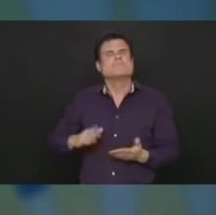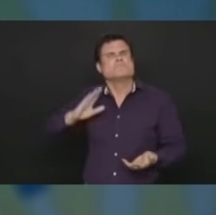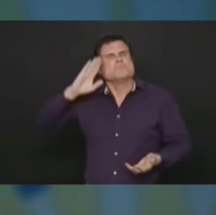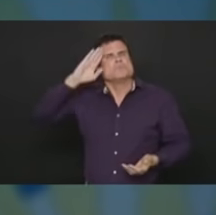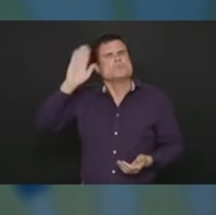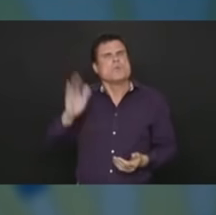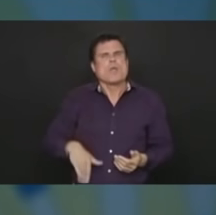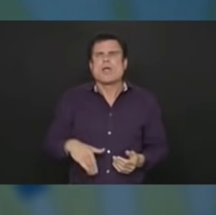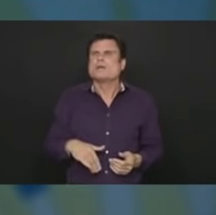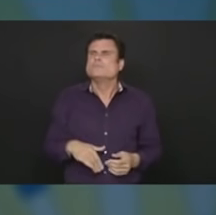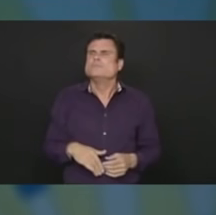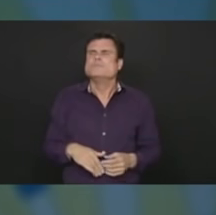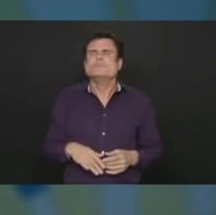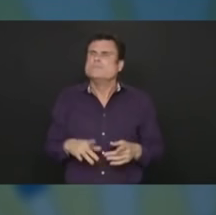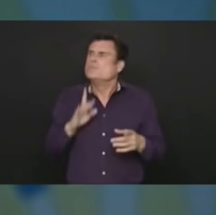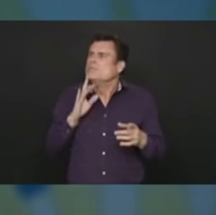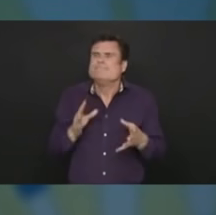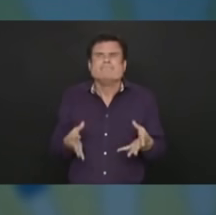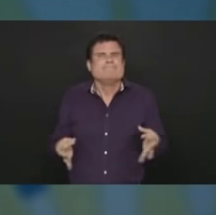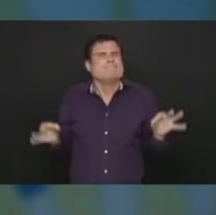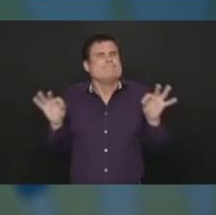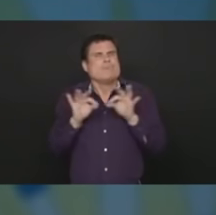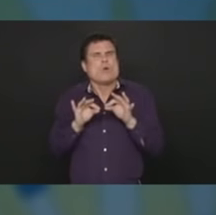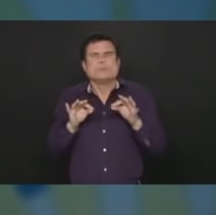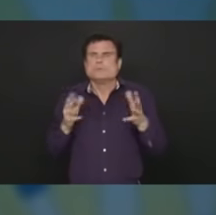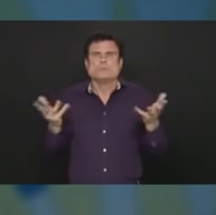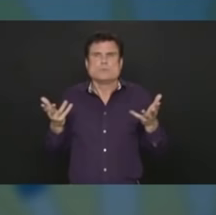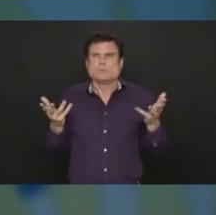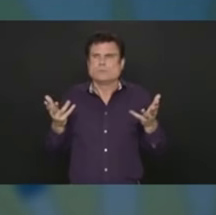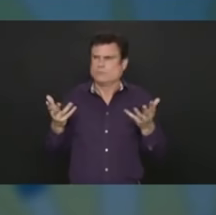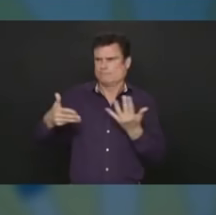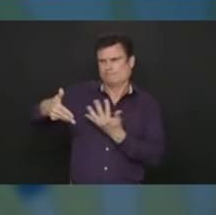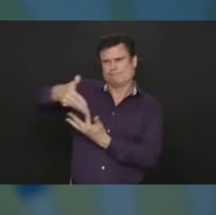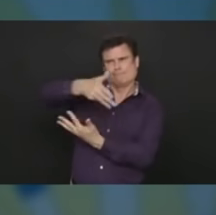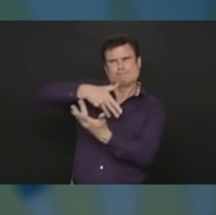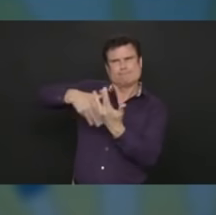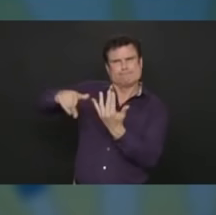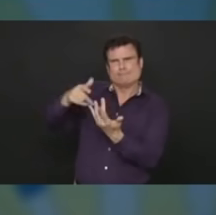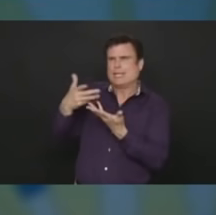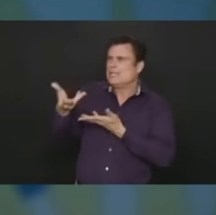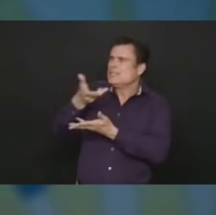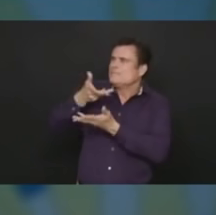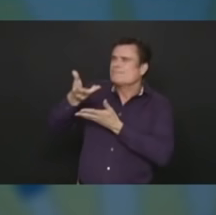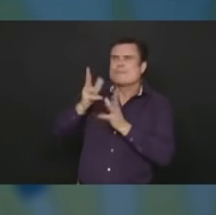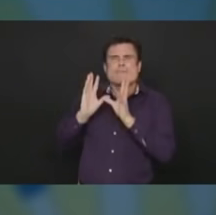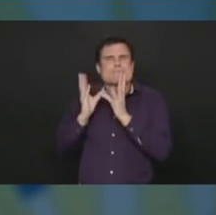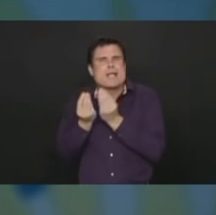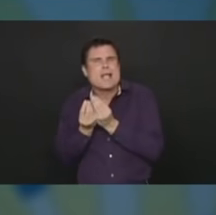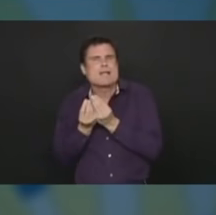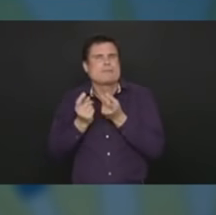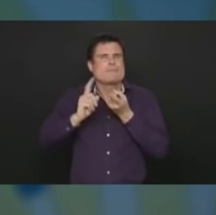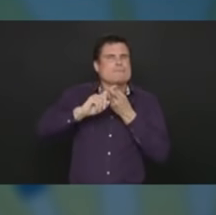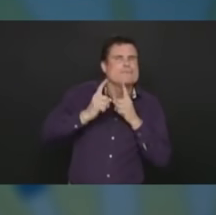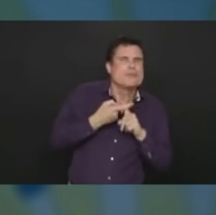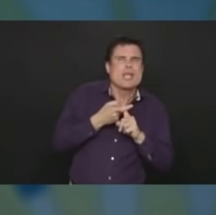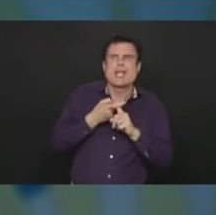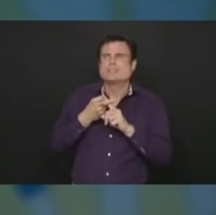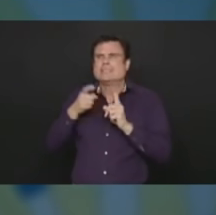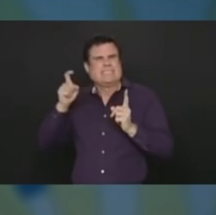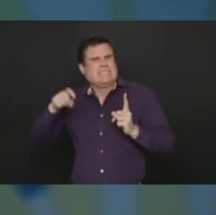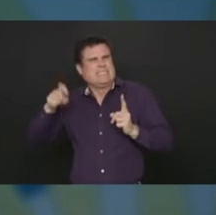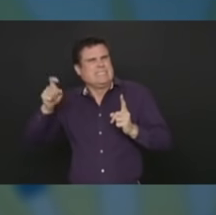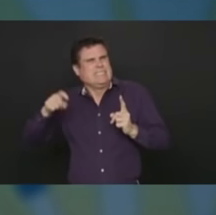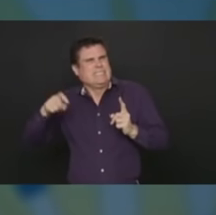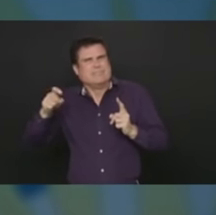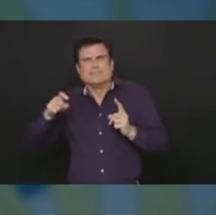us. But to safely increase our interactions, there are a few important things we need to remember. First, the more people we